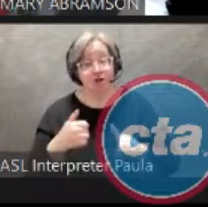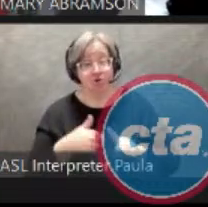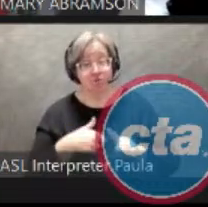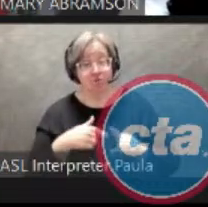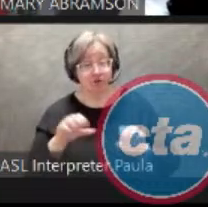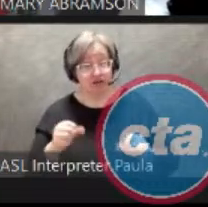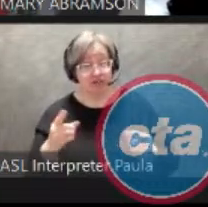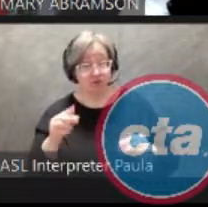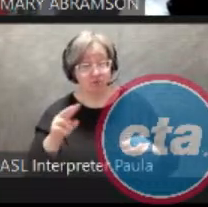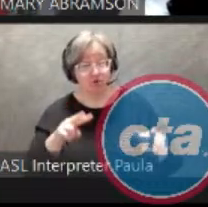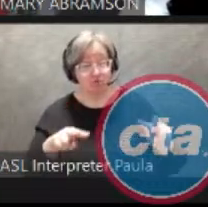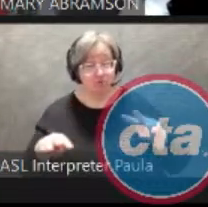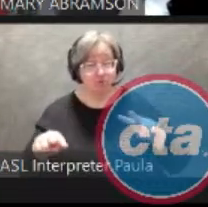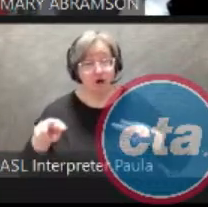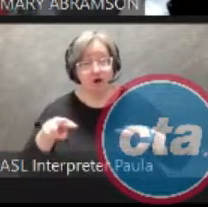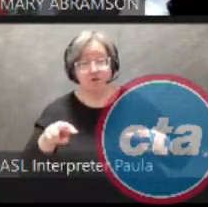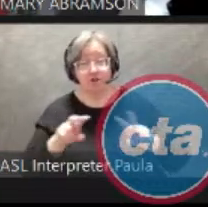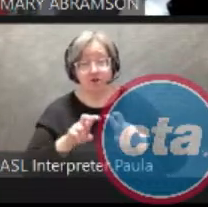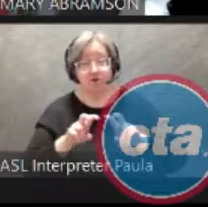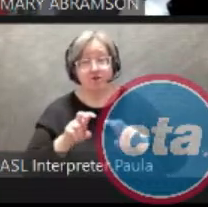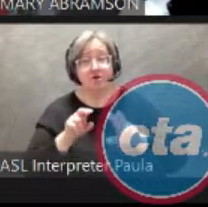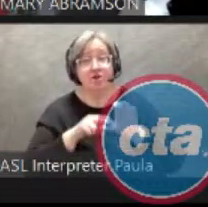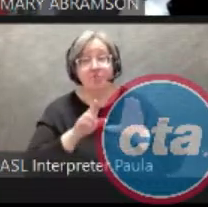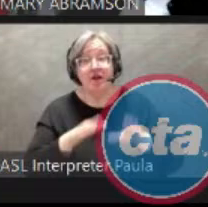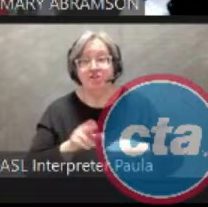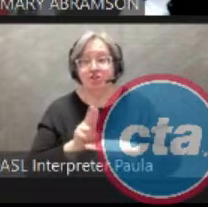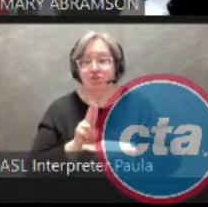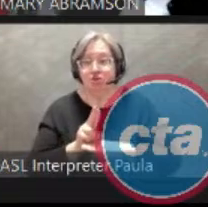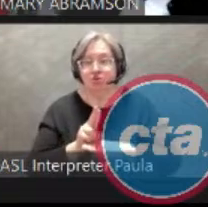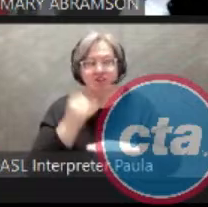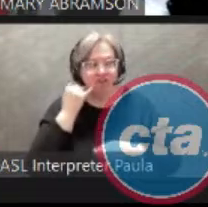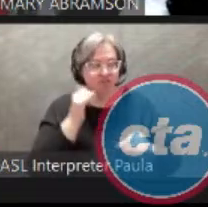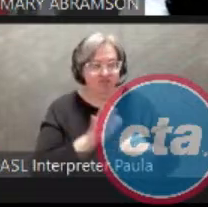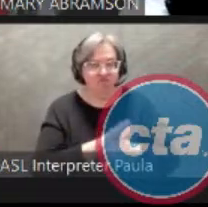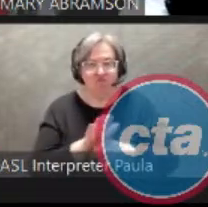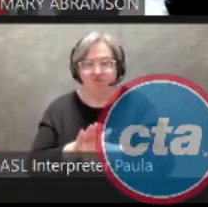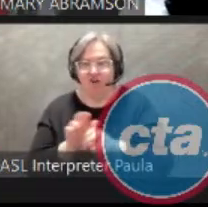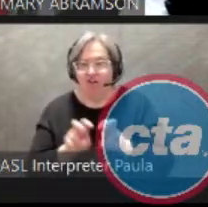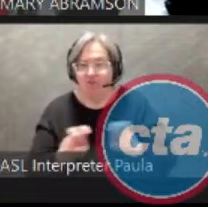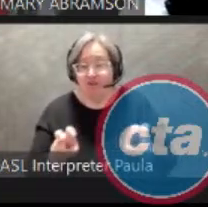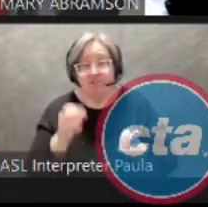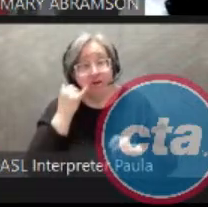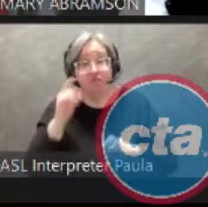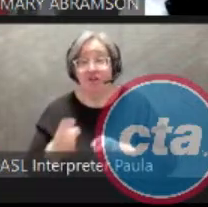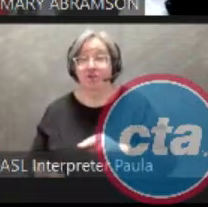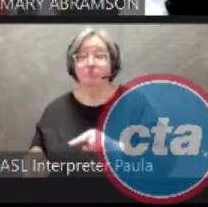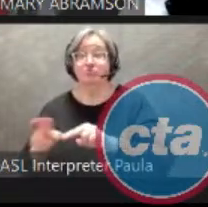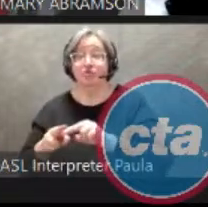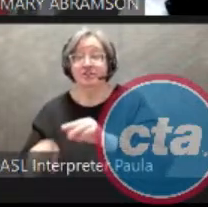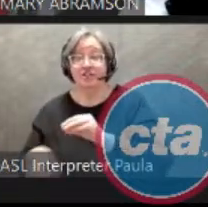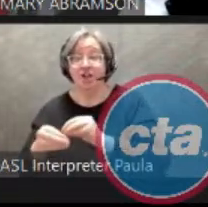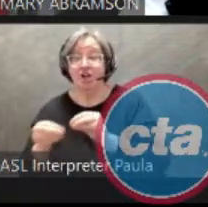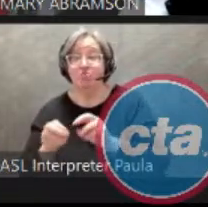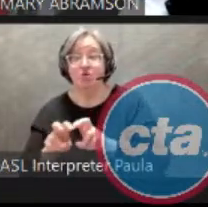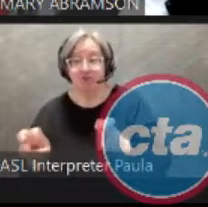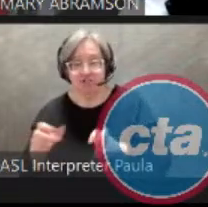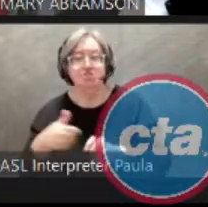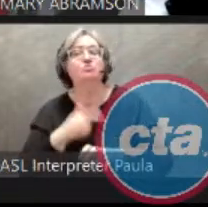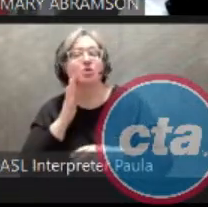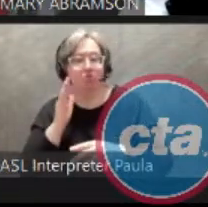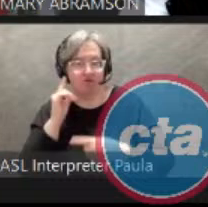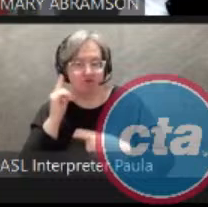can monitor passenger use after the station's open, and if it's something that we need to increase the quantity, this is something we can definitely consider. Okay,